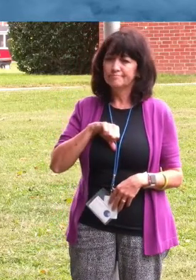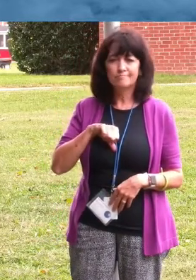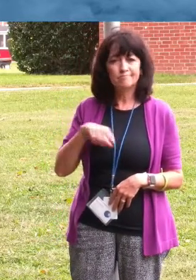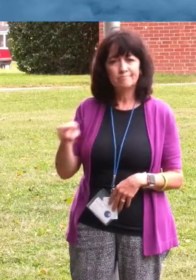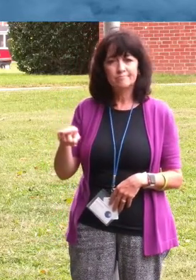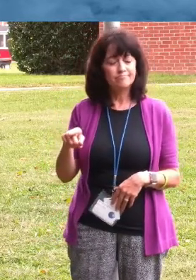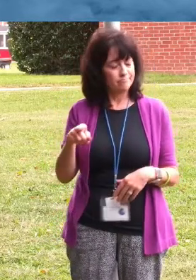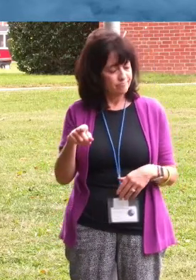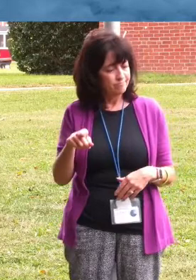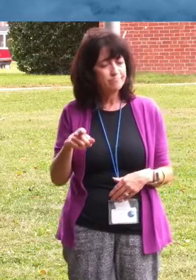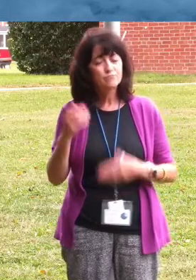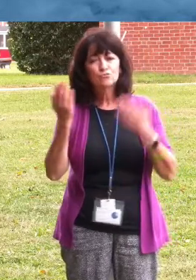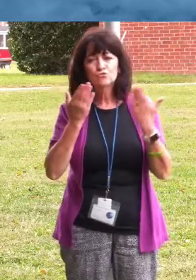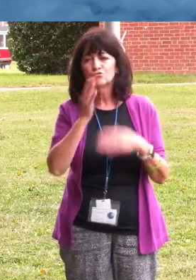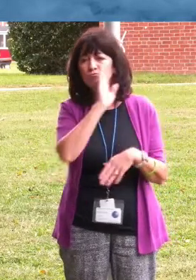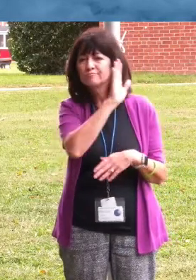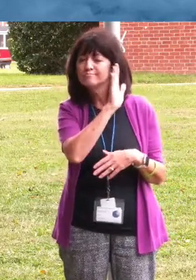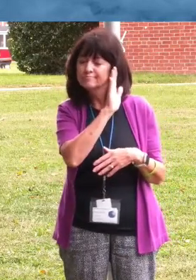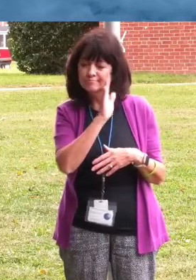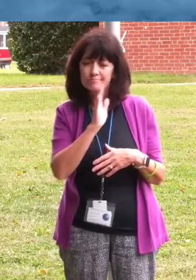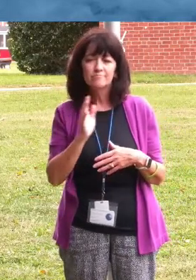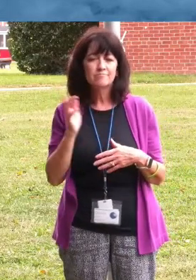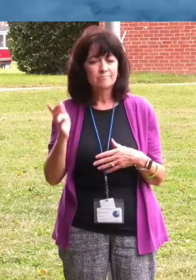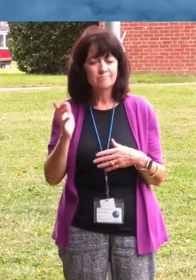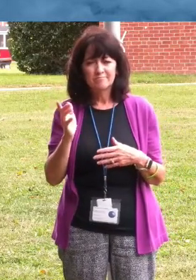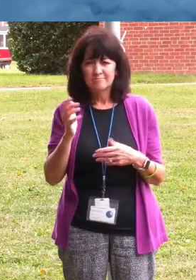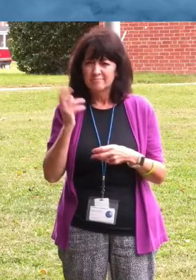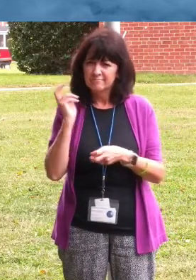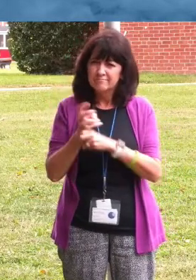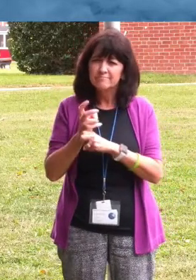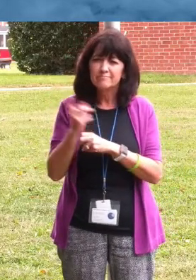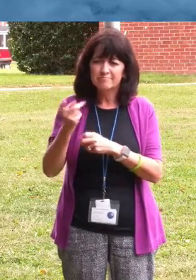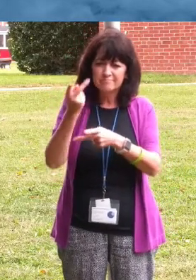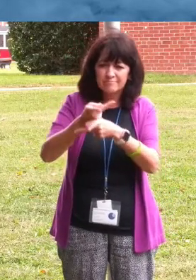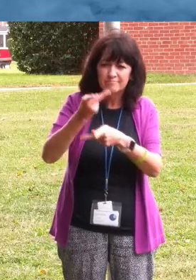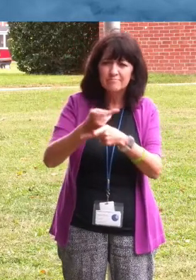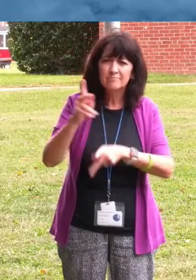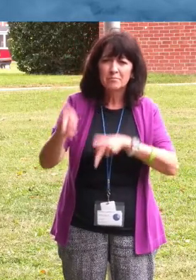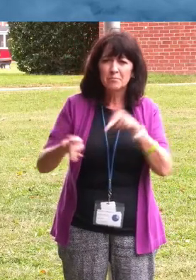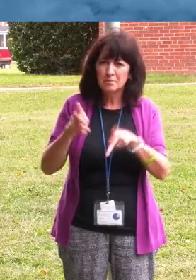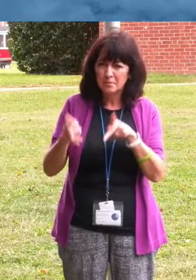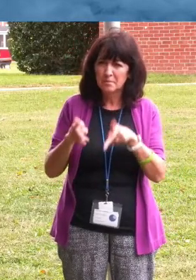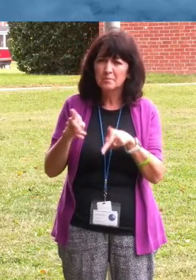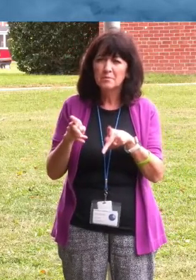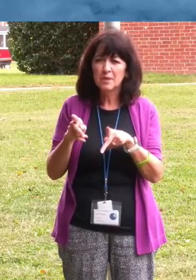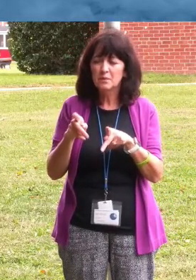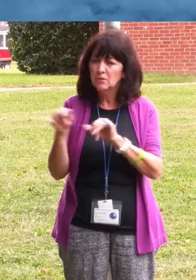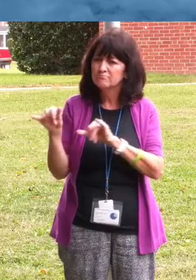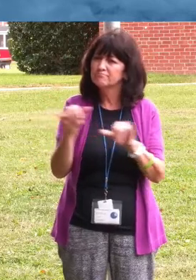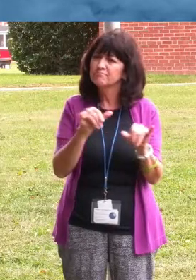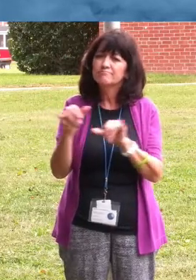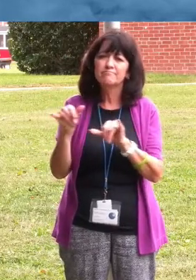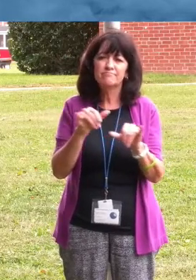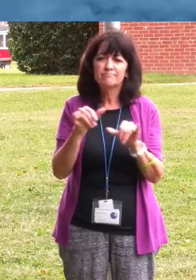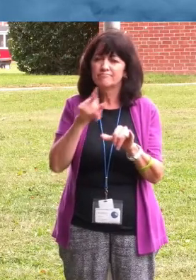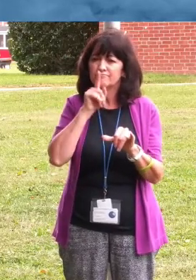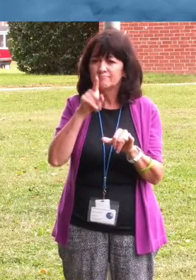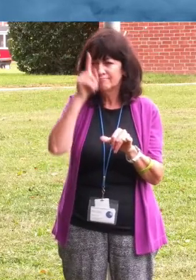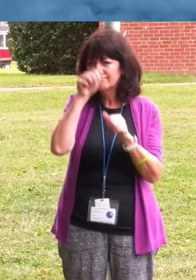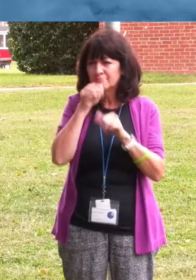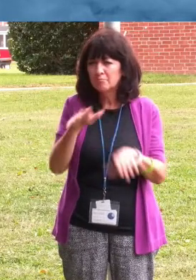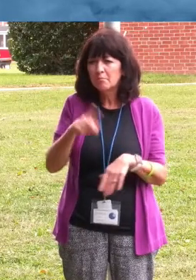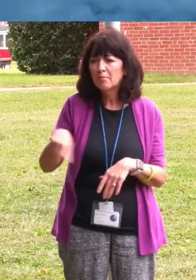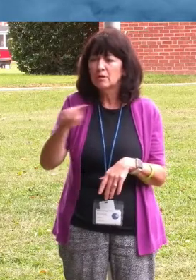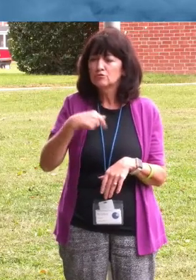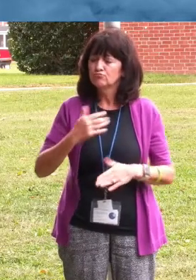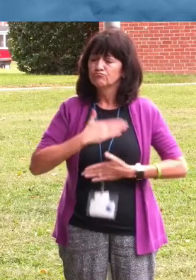responsibility. I know it's been more difficult than ever over the last 2 years, and I can't tell you how much I appreciate what you